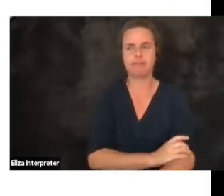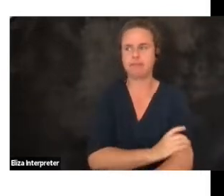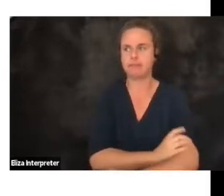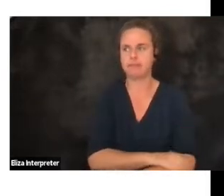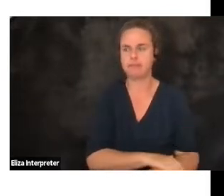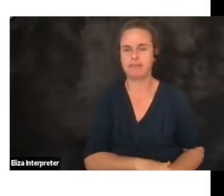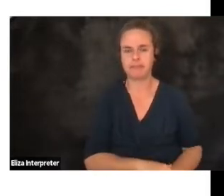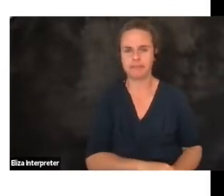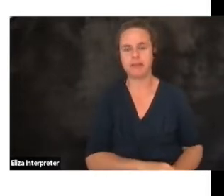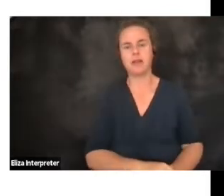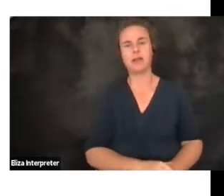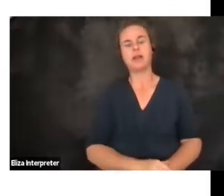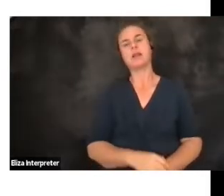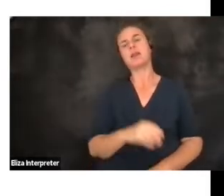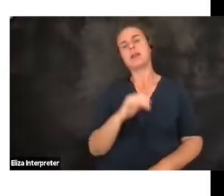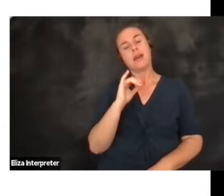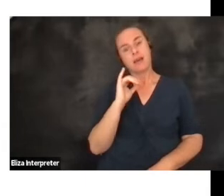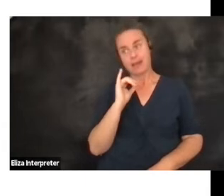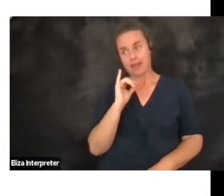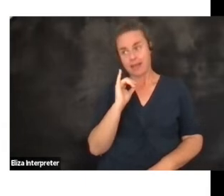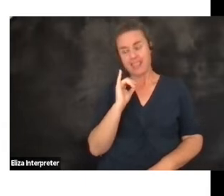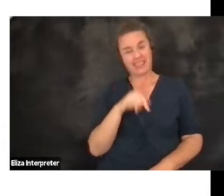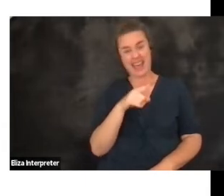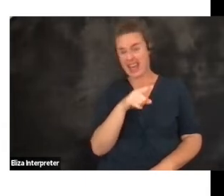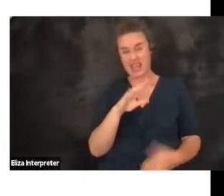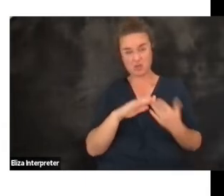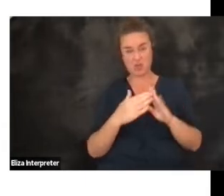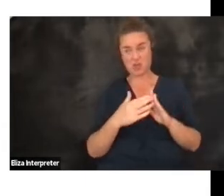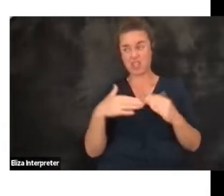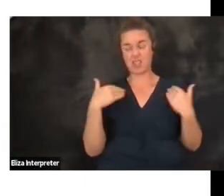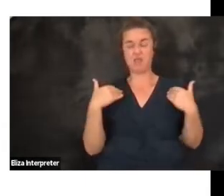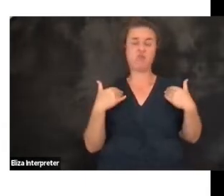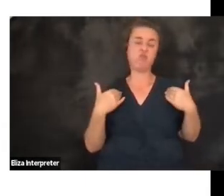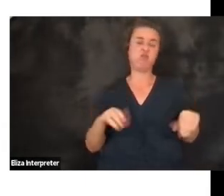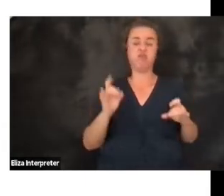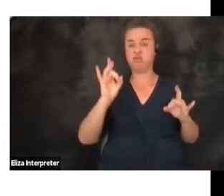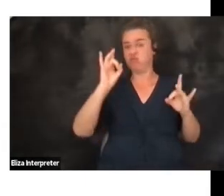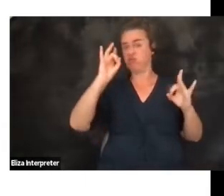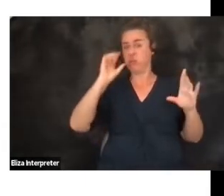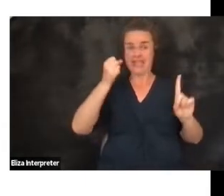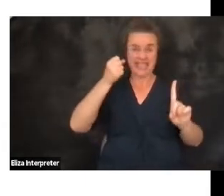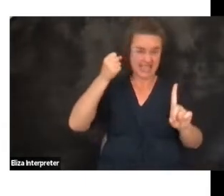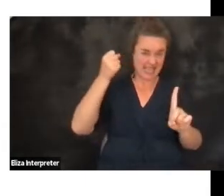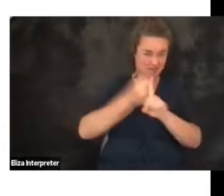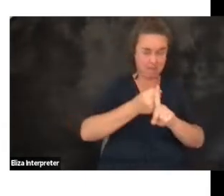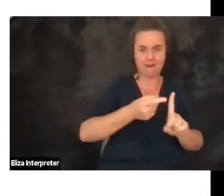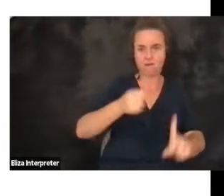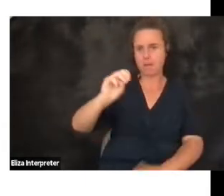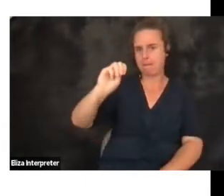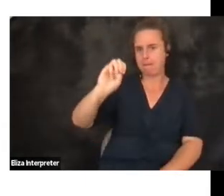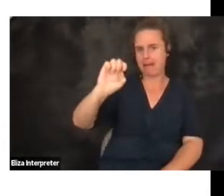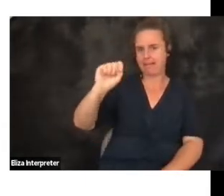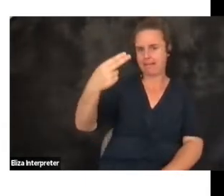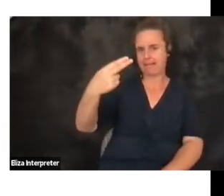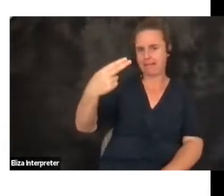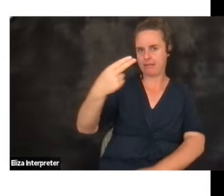Greater Pearce was really at the heart of the meth crisis. And I'm sure that this probably occurs in your communities